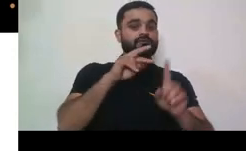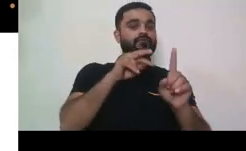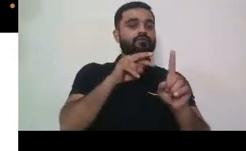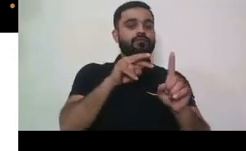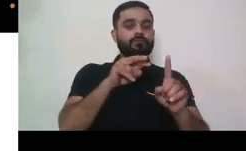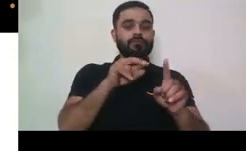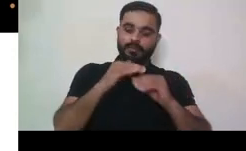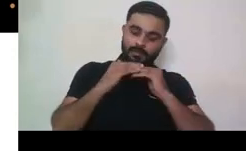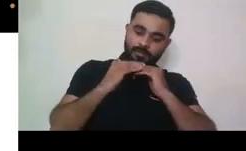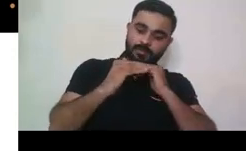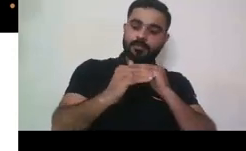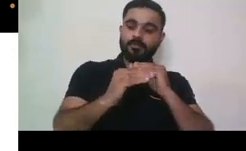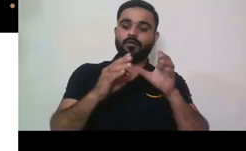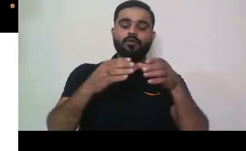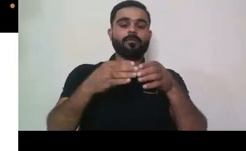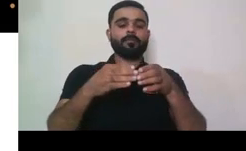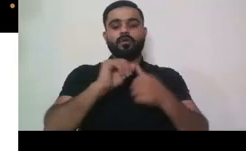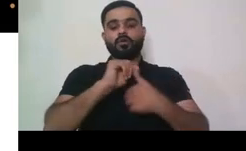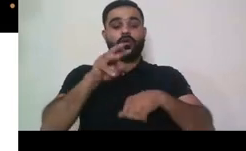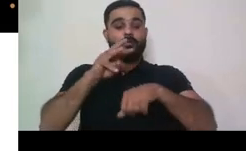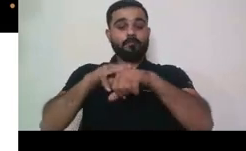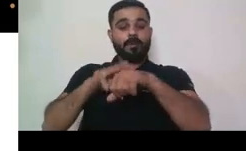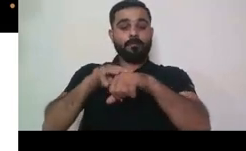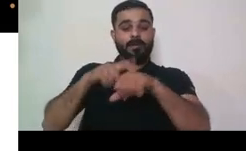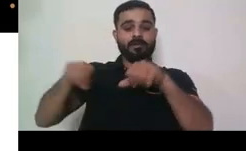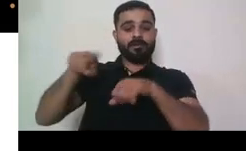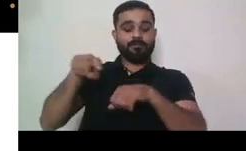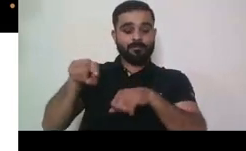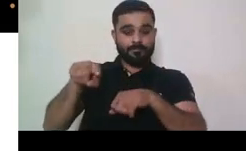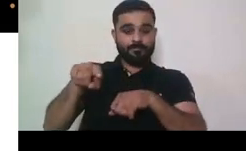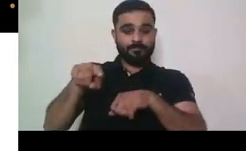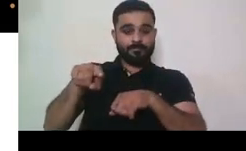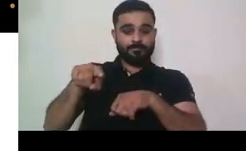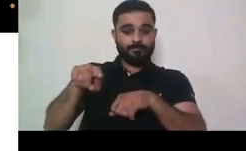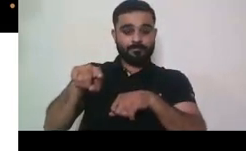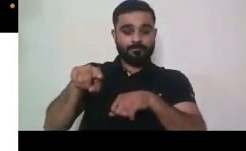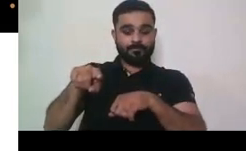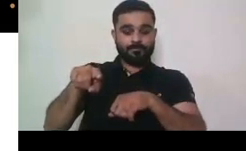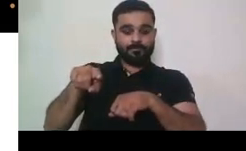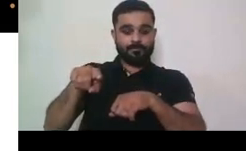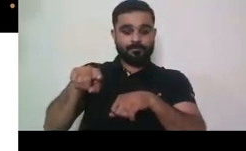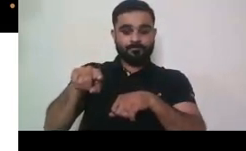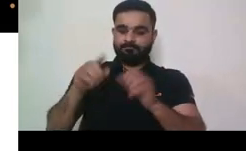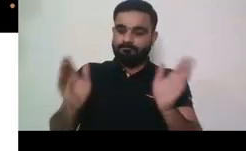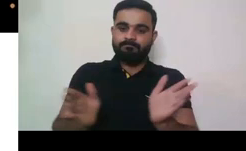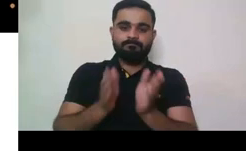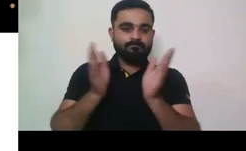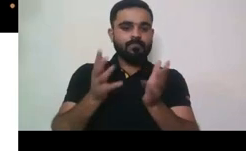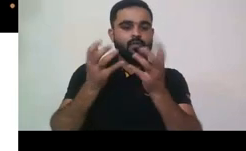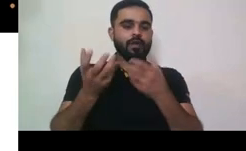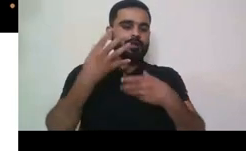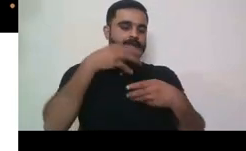to sustain that group. Initially, every member is very, I think it's motivated and want to join